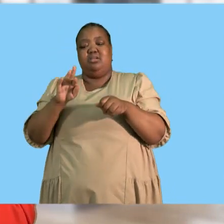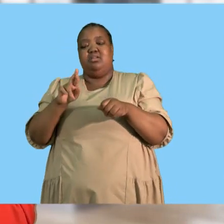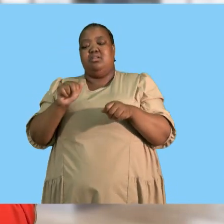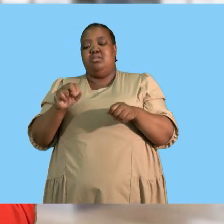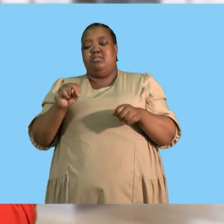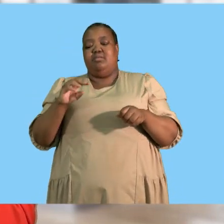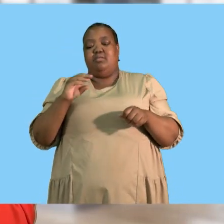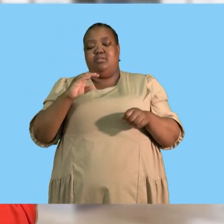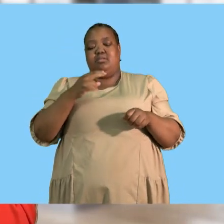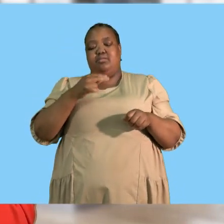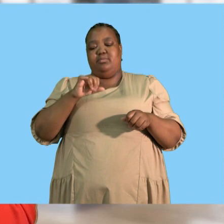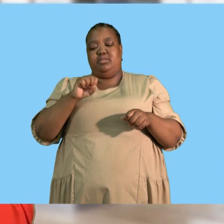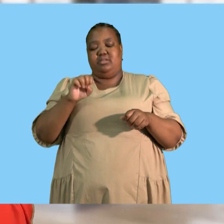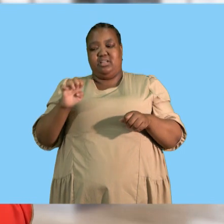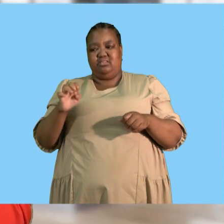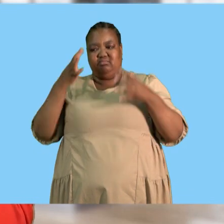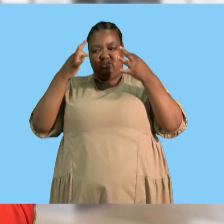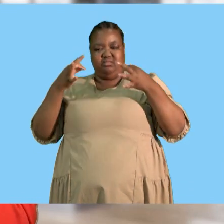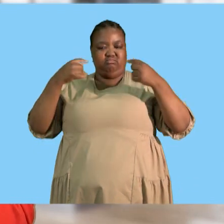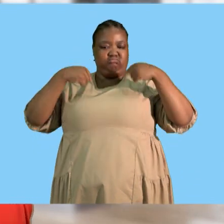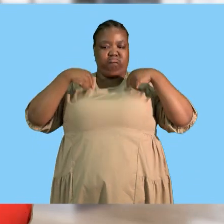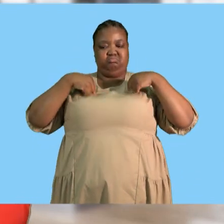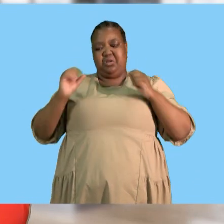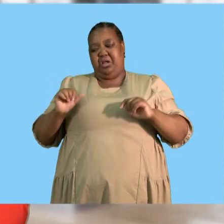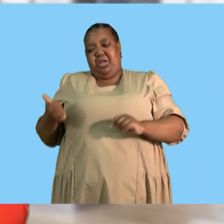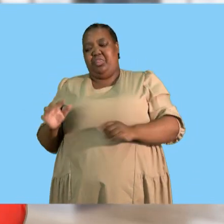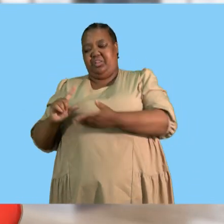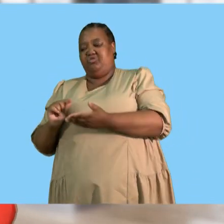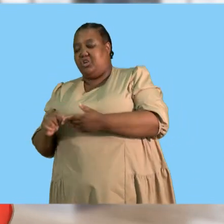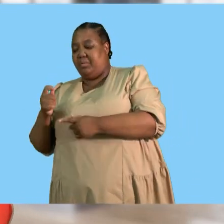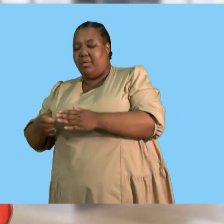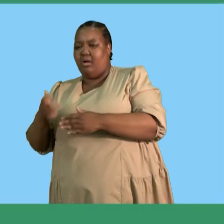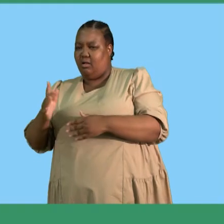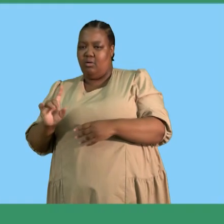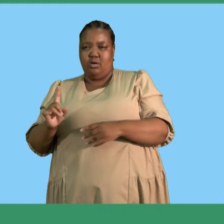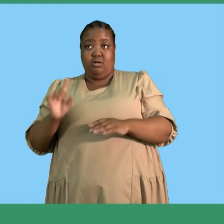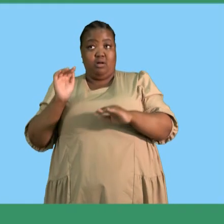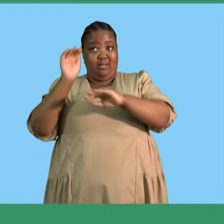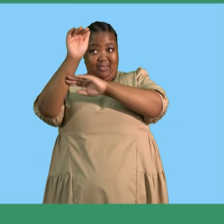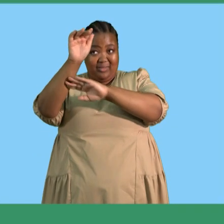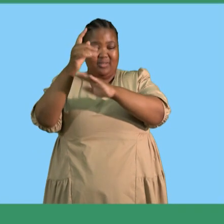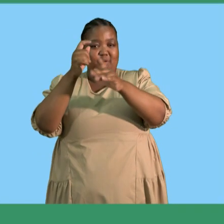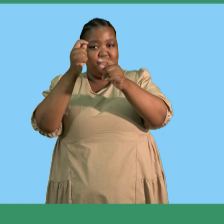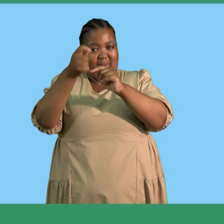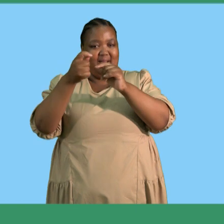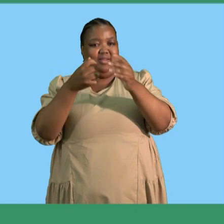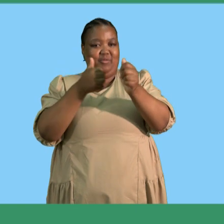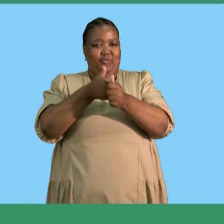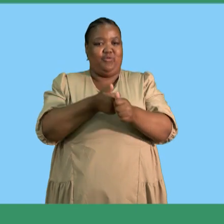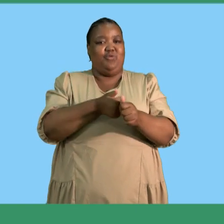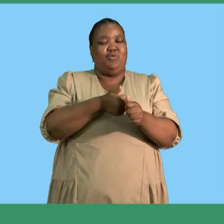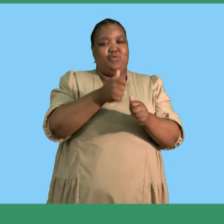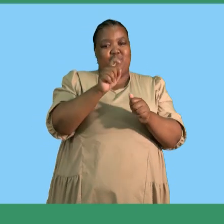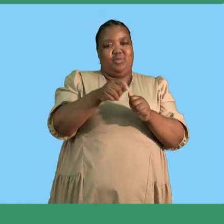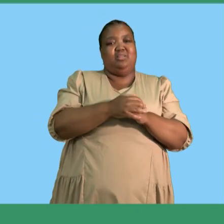the franchisee should not use any other chicken. Also, you must know the termination